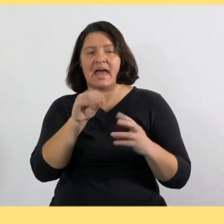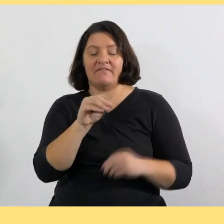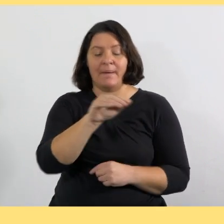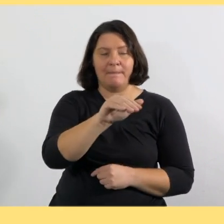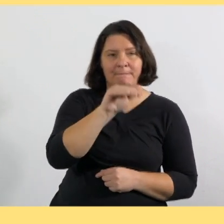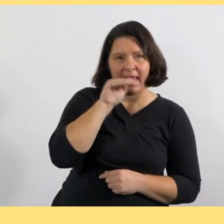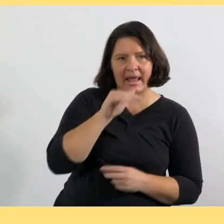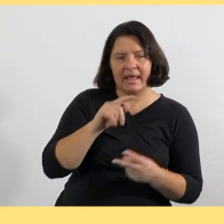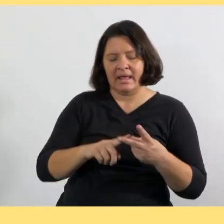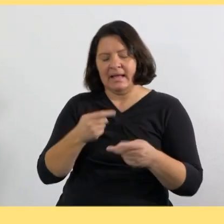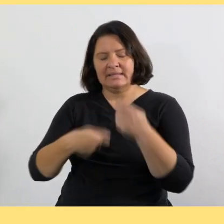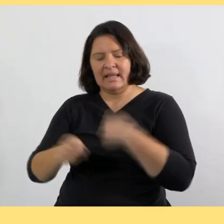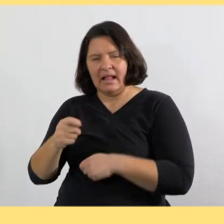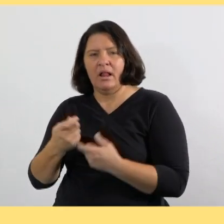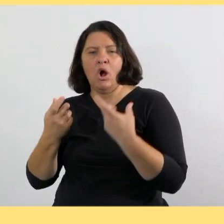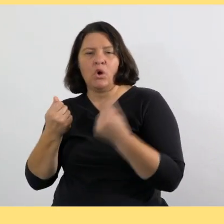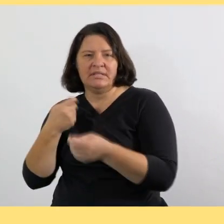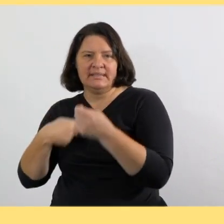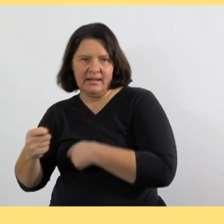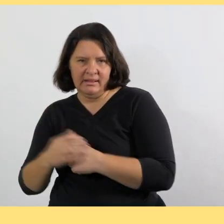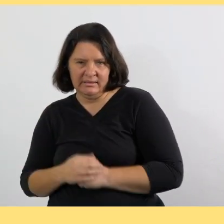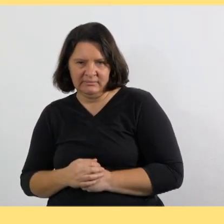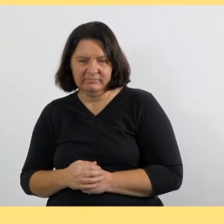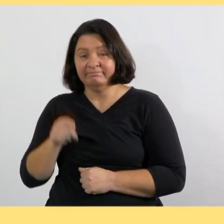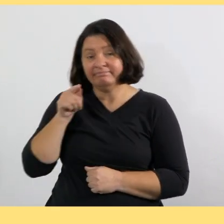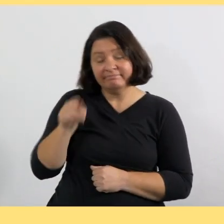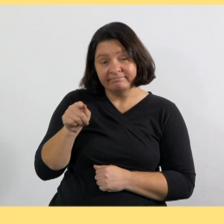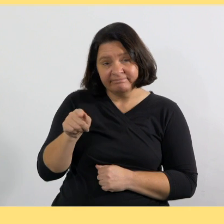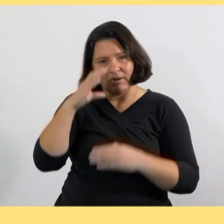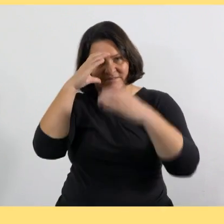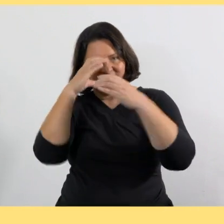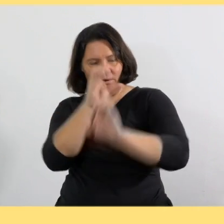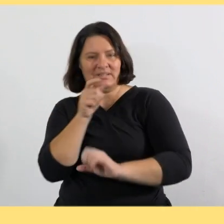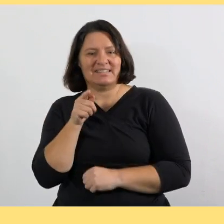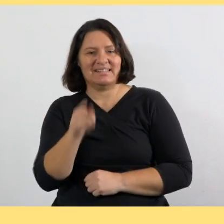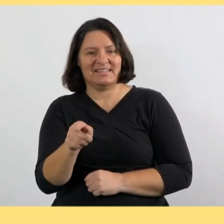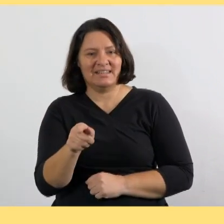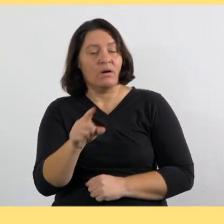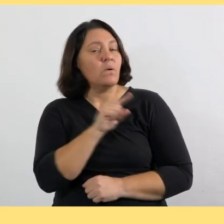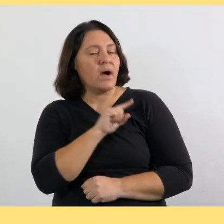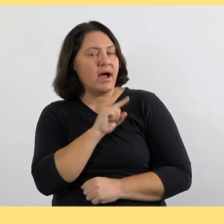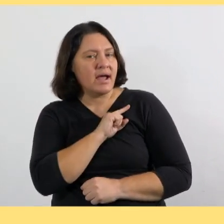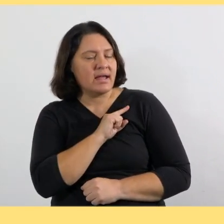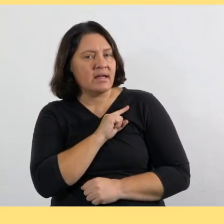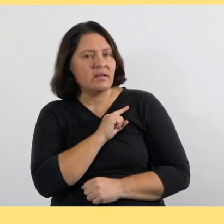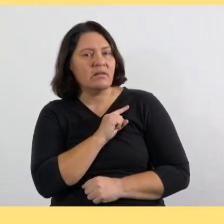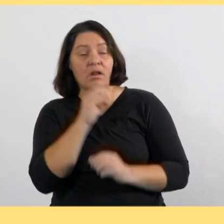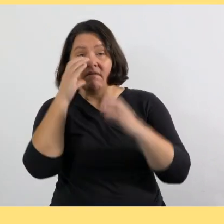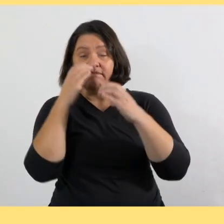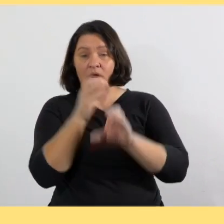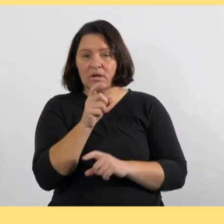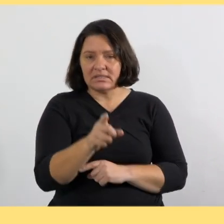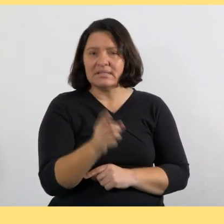you have your bank sales, cost of sales. This is what we're going to be focusing on because remember,